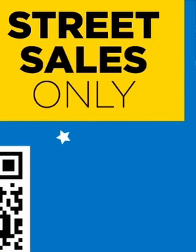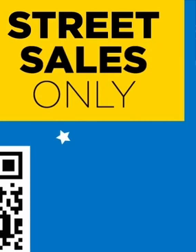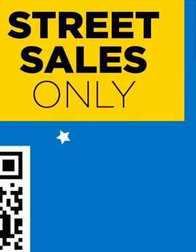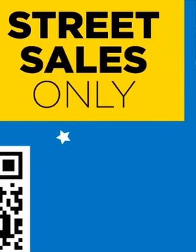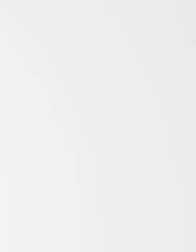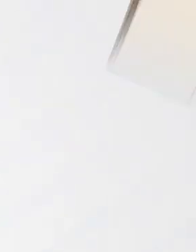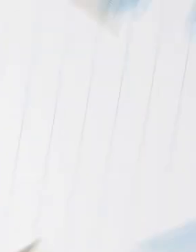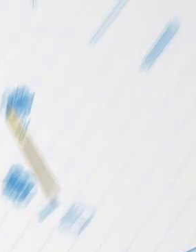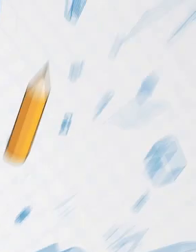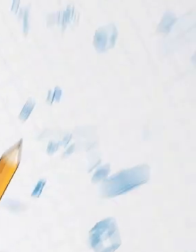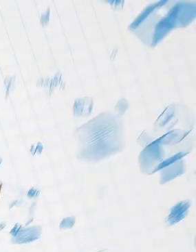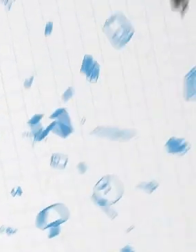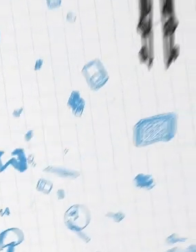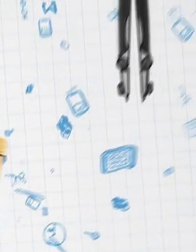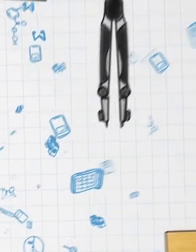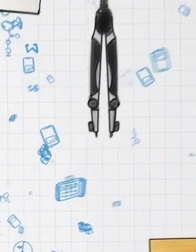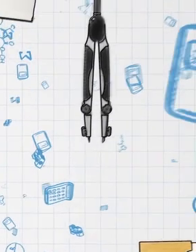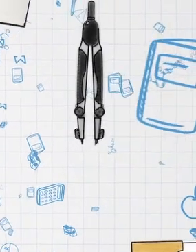and Zoshi.